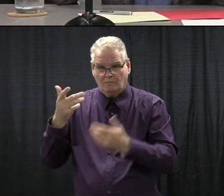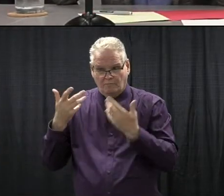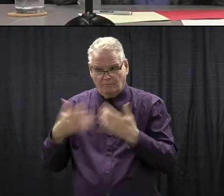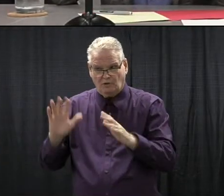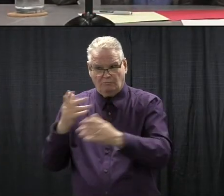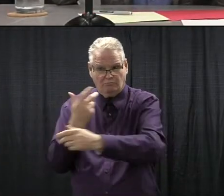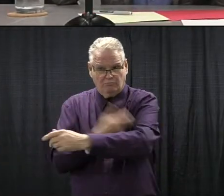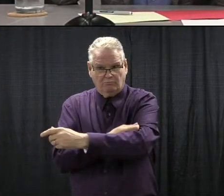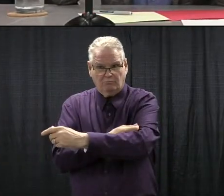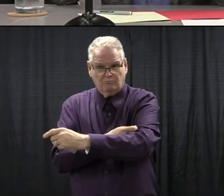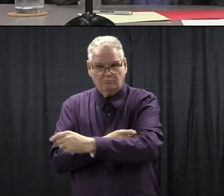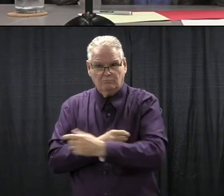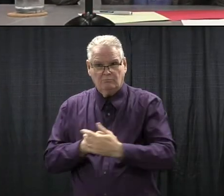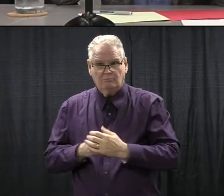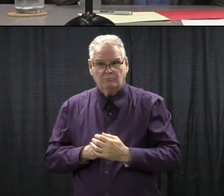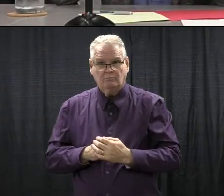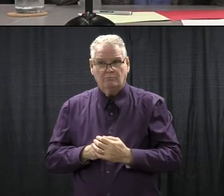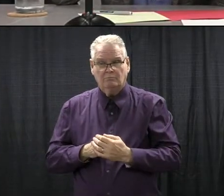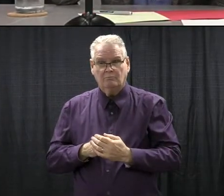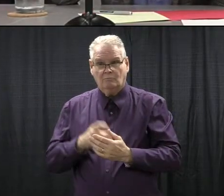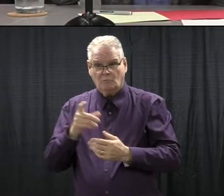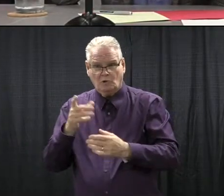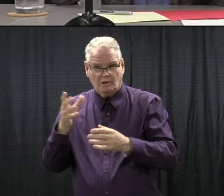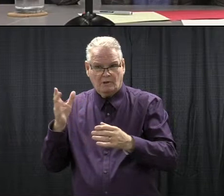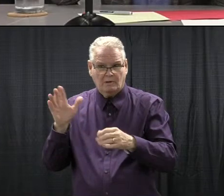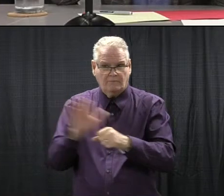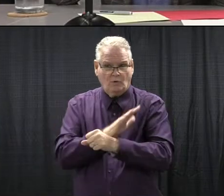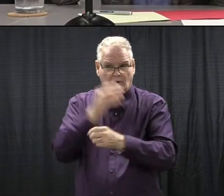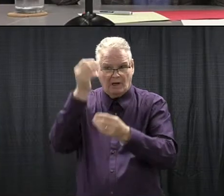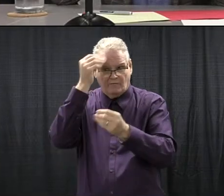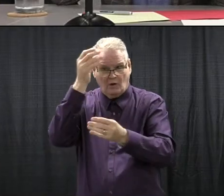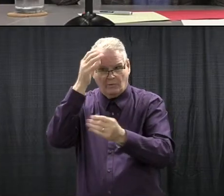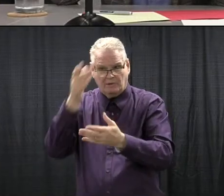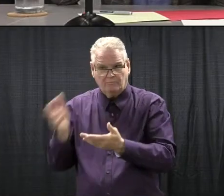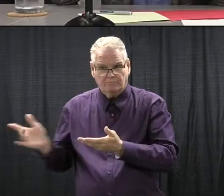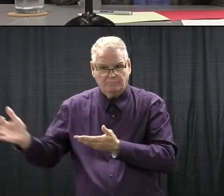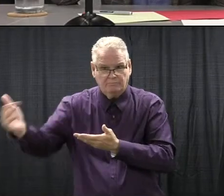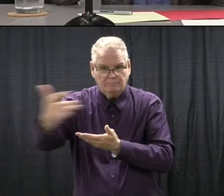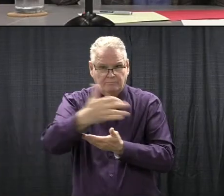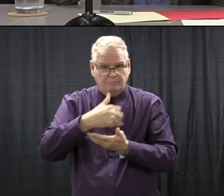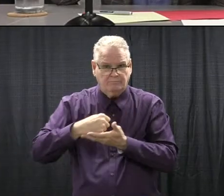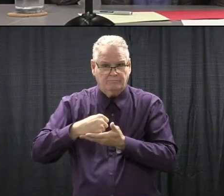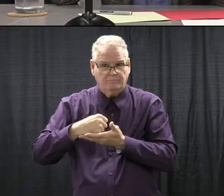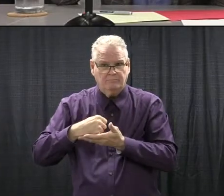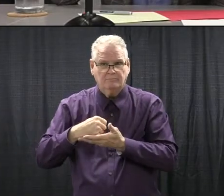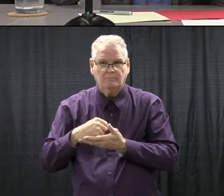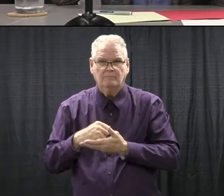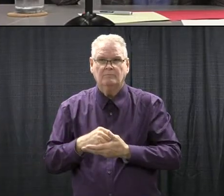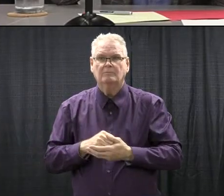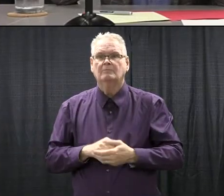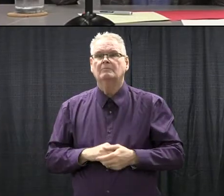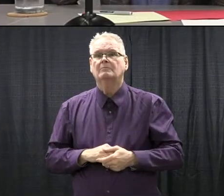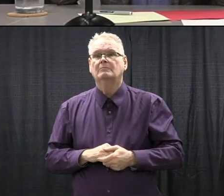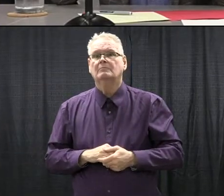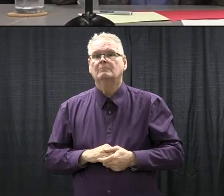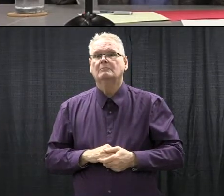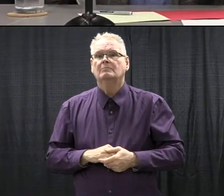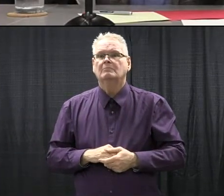Because I know in some cases there is an alarming tendency among some people in healthcare not to get